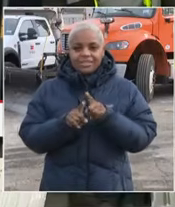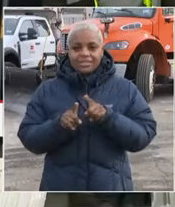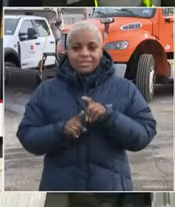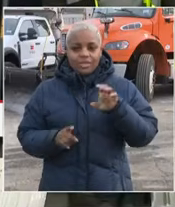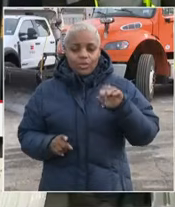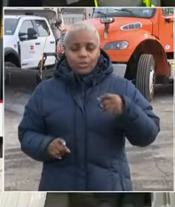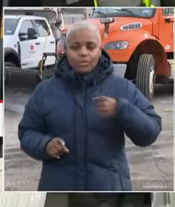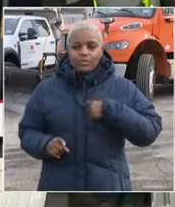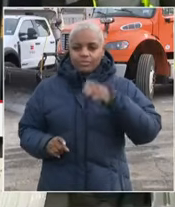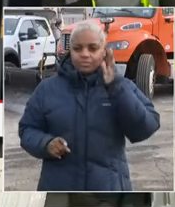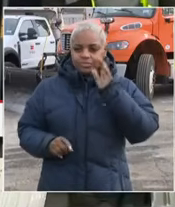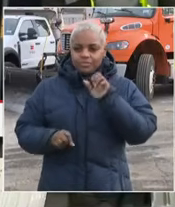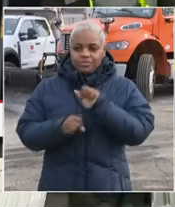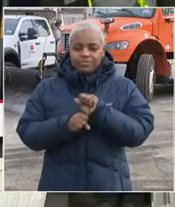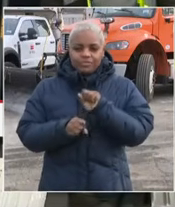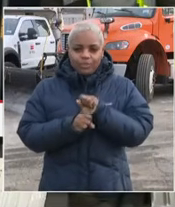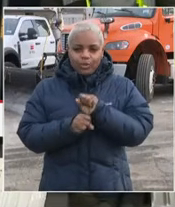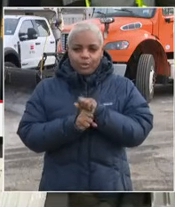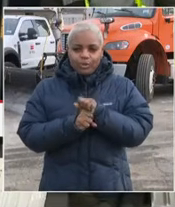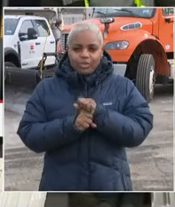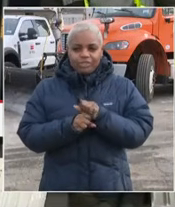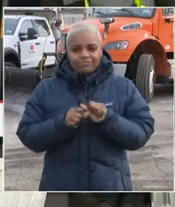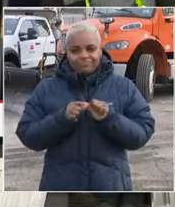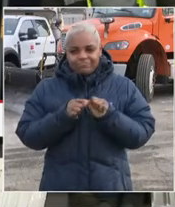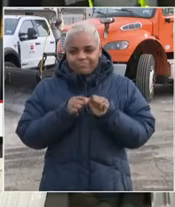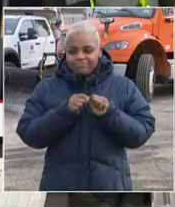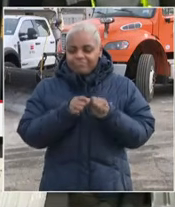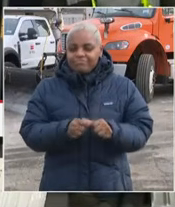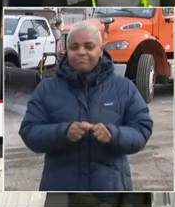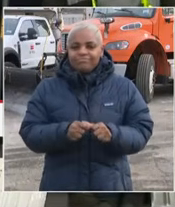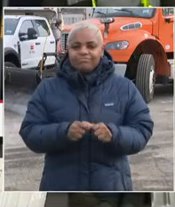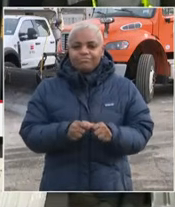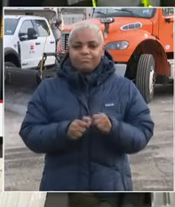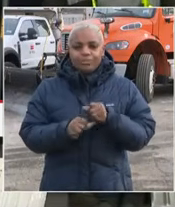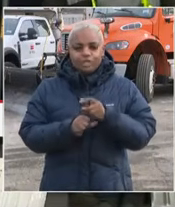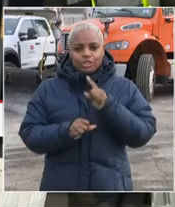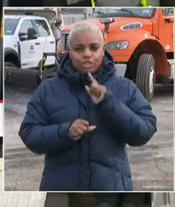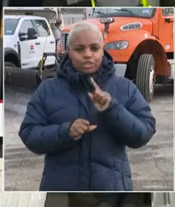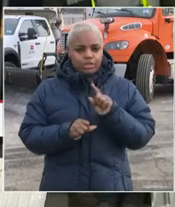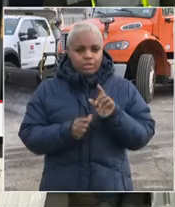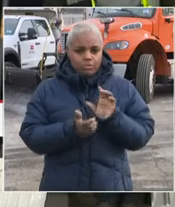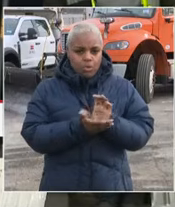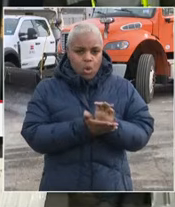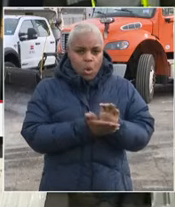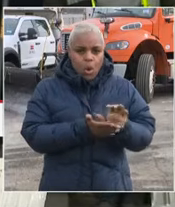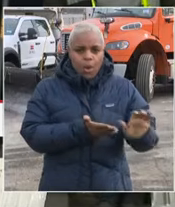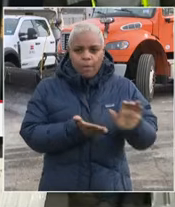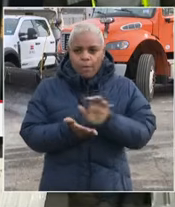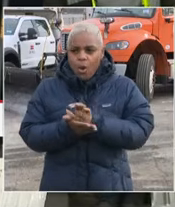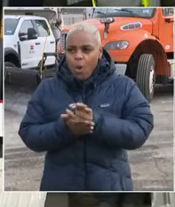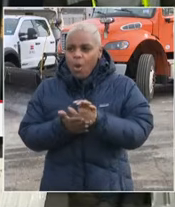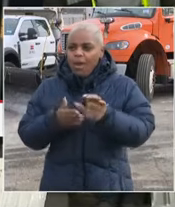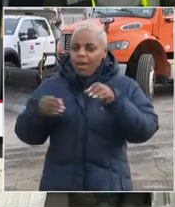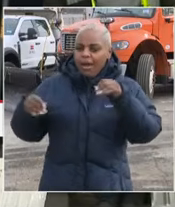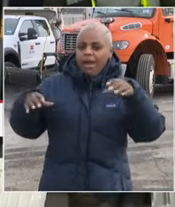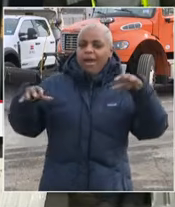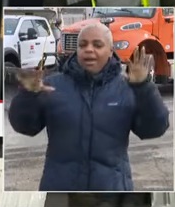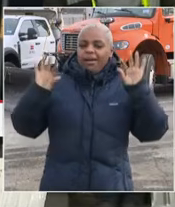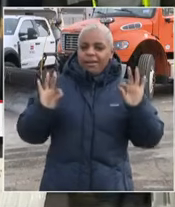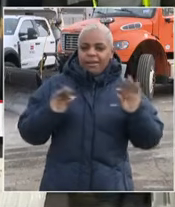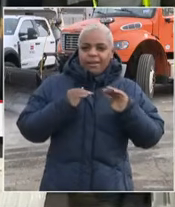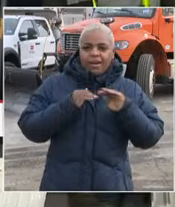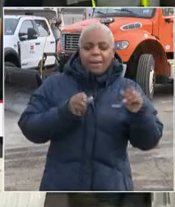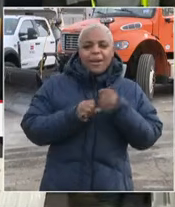this cleaned up and get everybody back to normal. Very concerned about the combination of outages and the cold